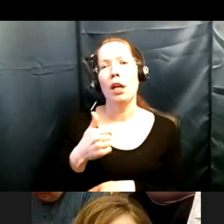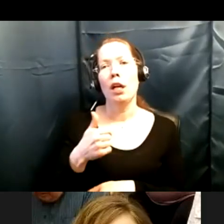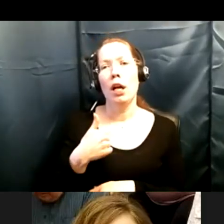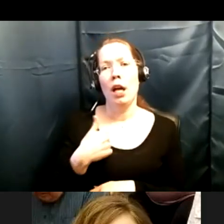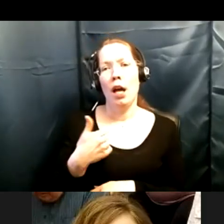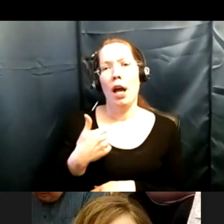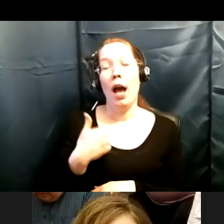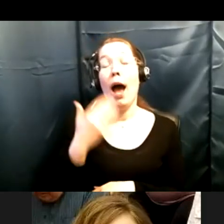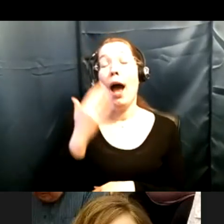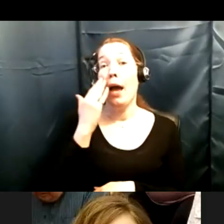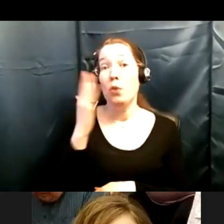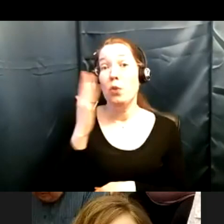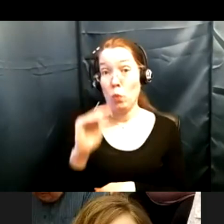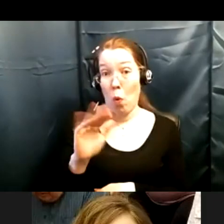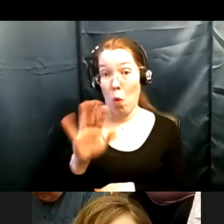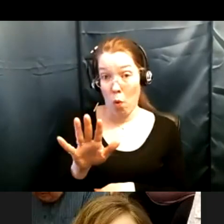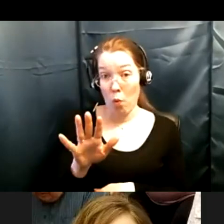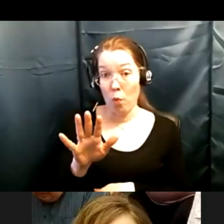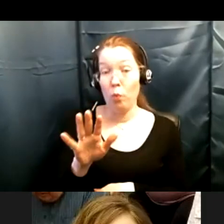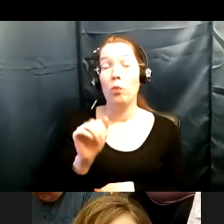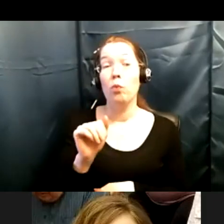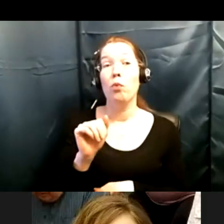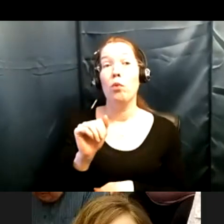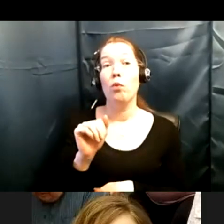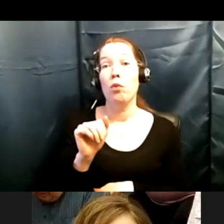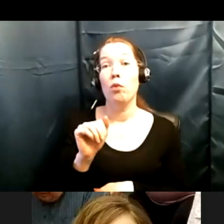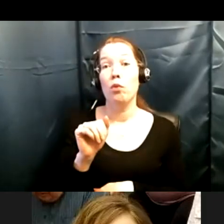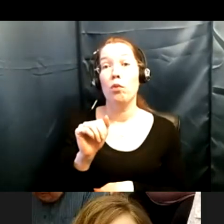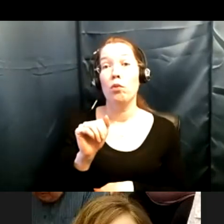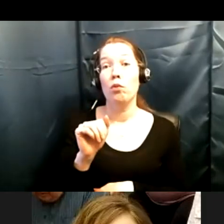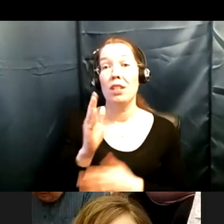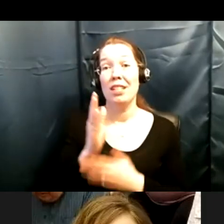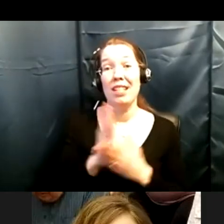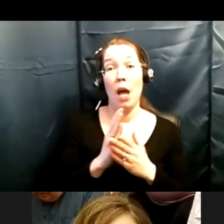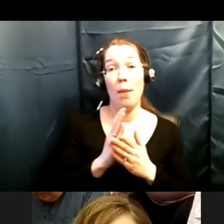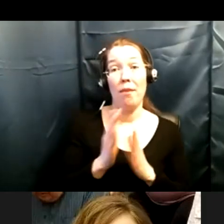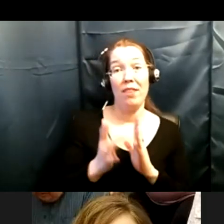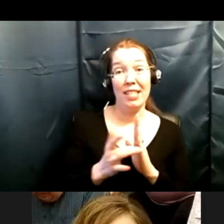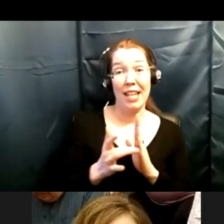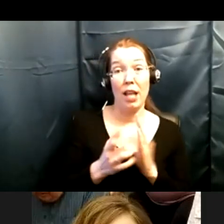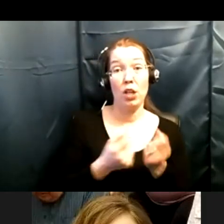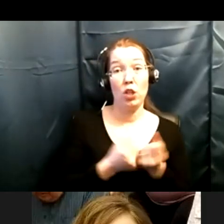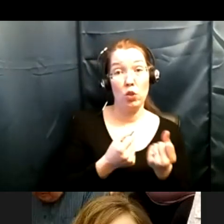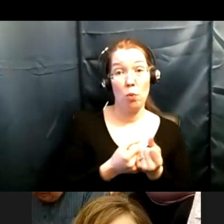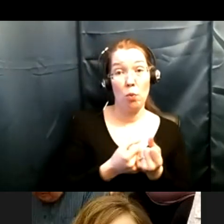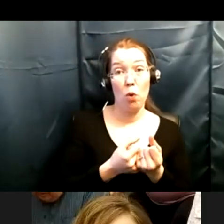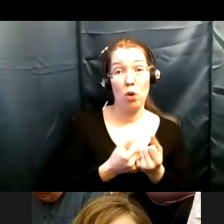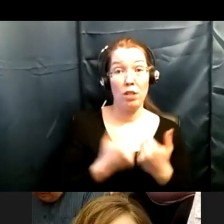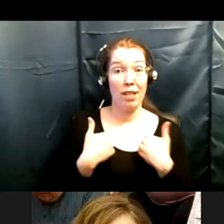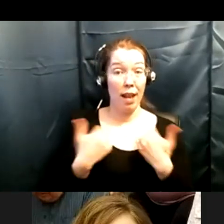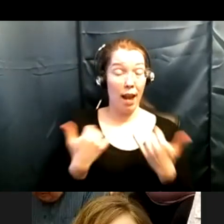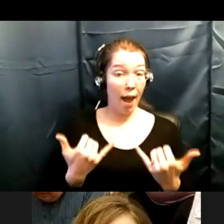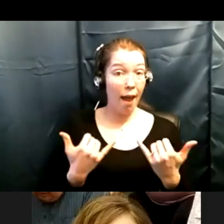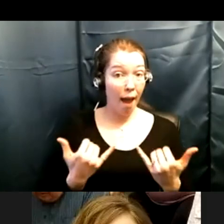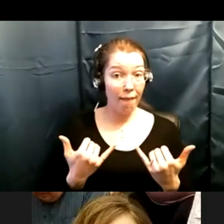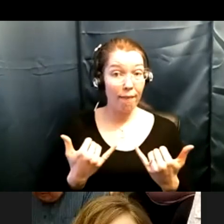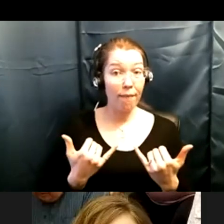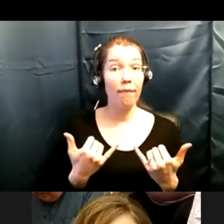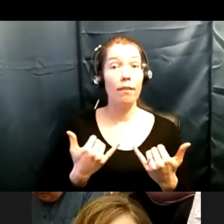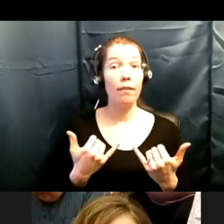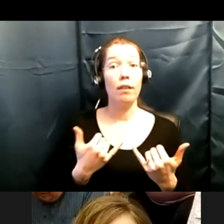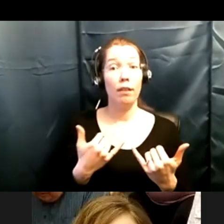happen to know that some of the technology support that I have, I